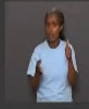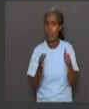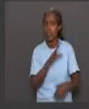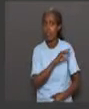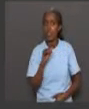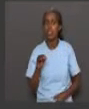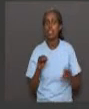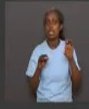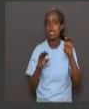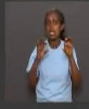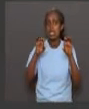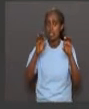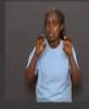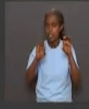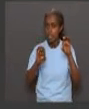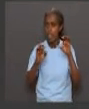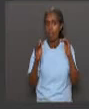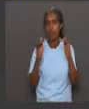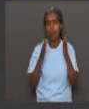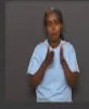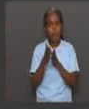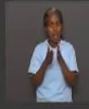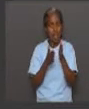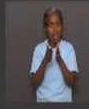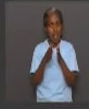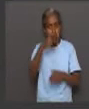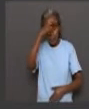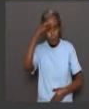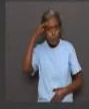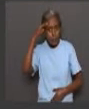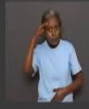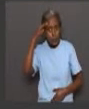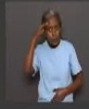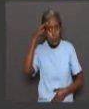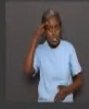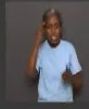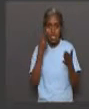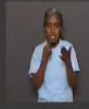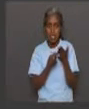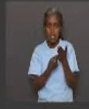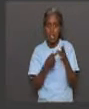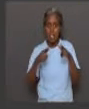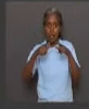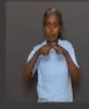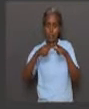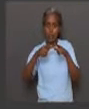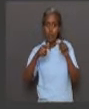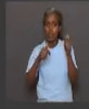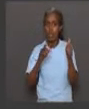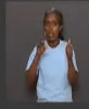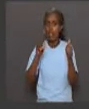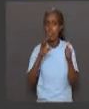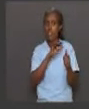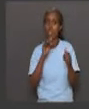and CE are parallel because their counterparts AD